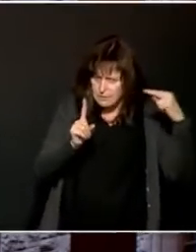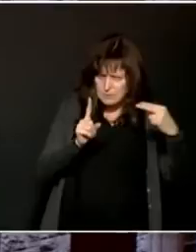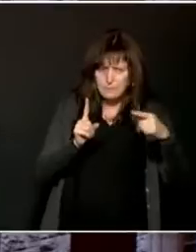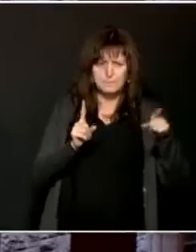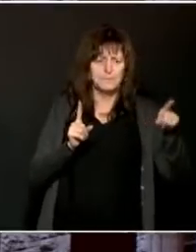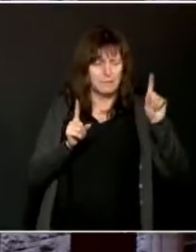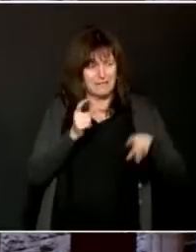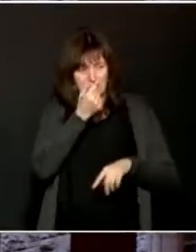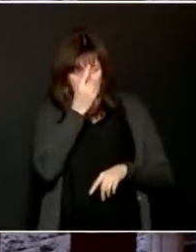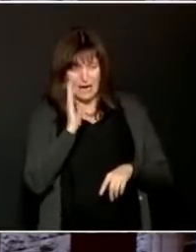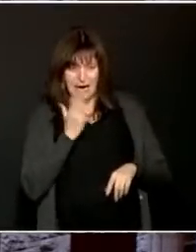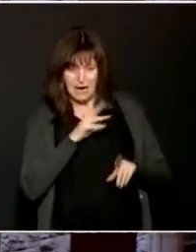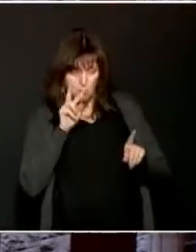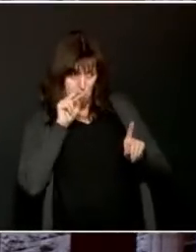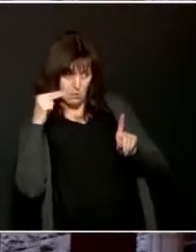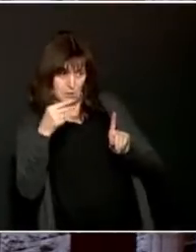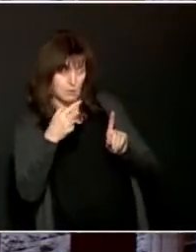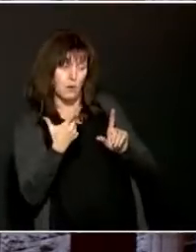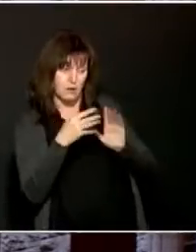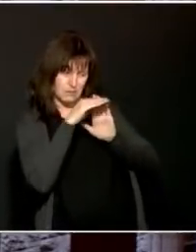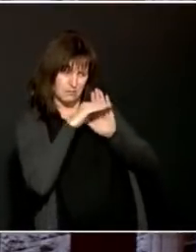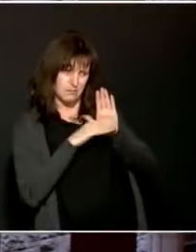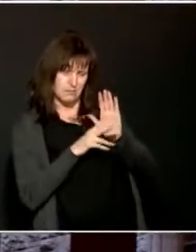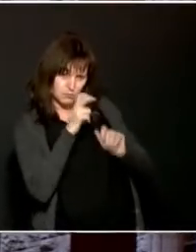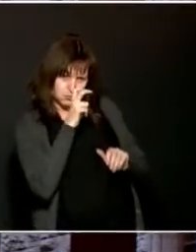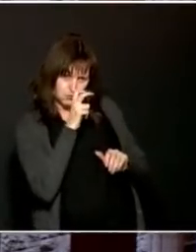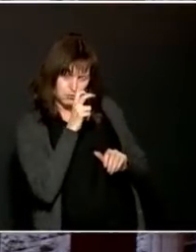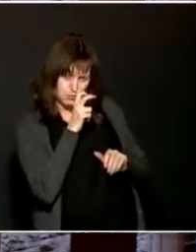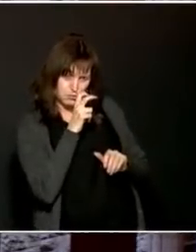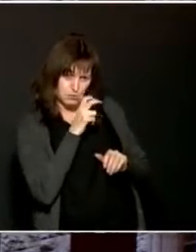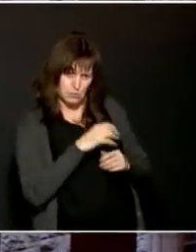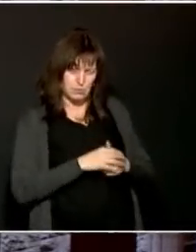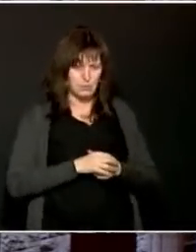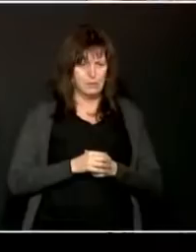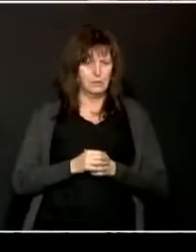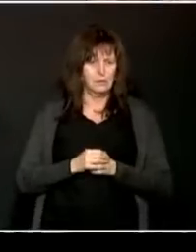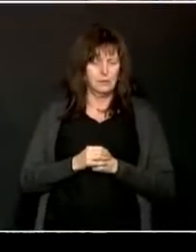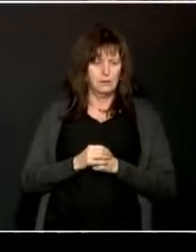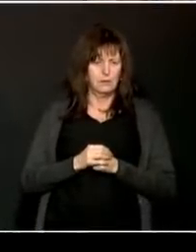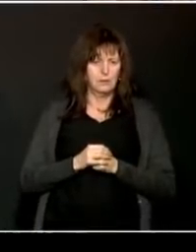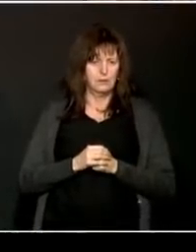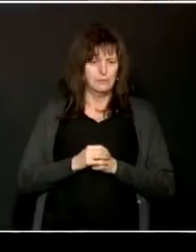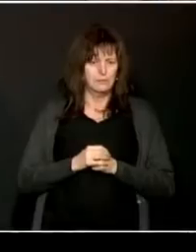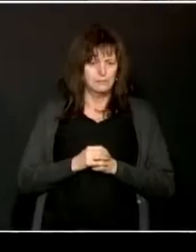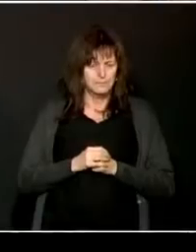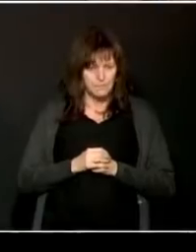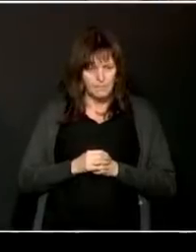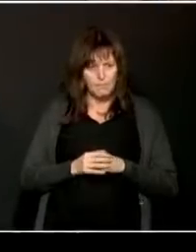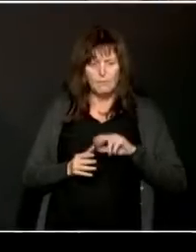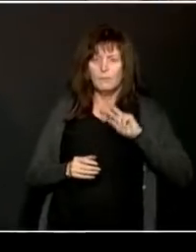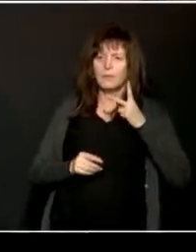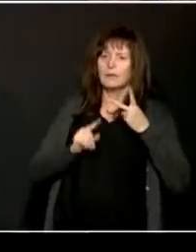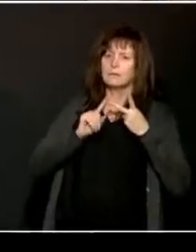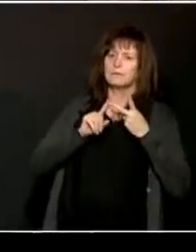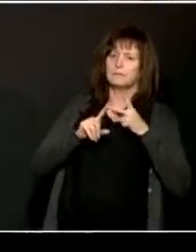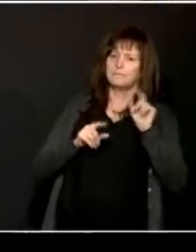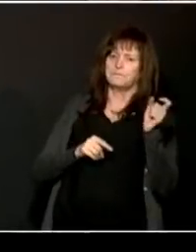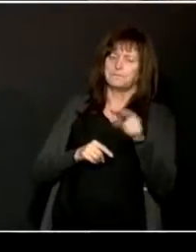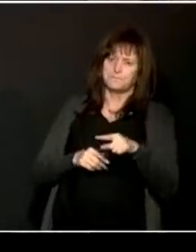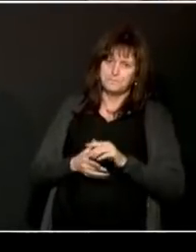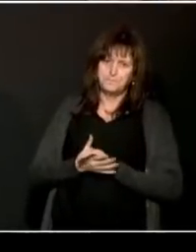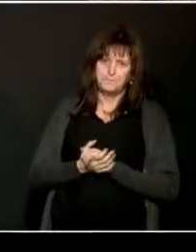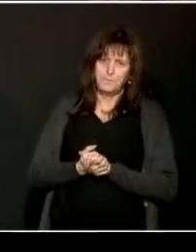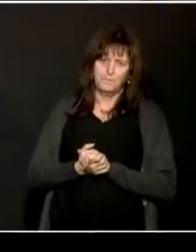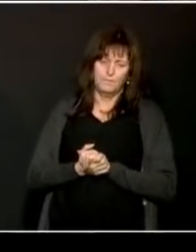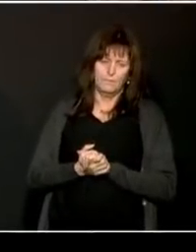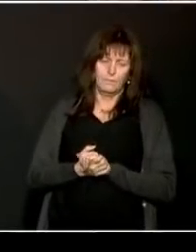on the protocols around that. Follow up, and this is the last question. Yeah, just